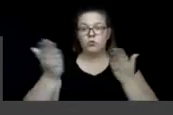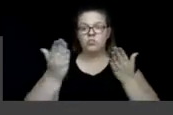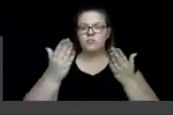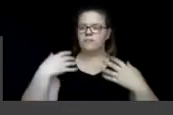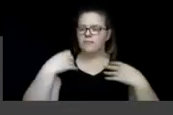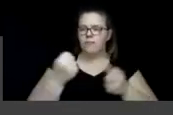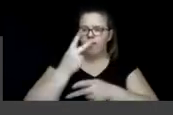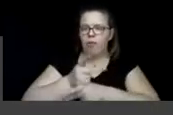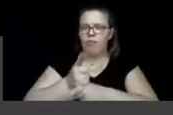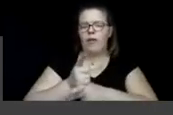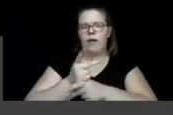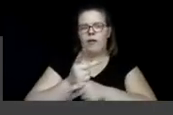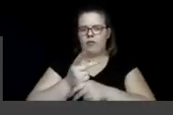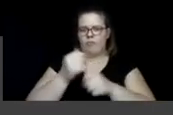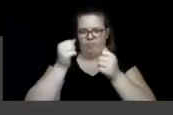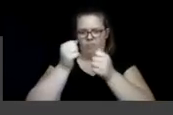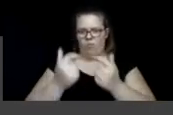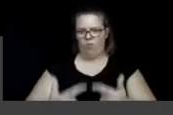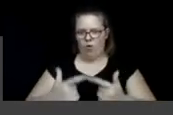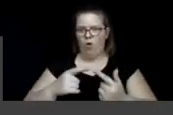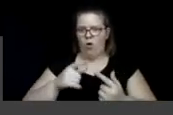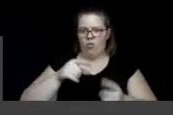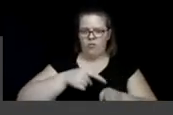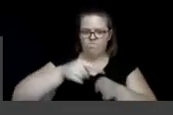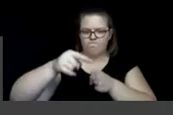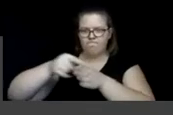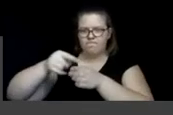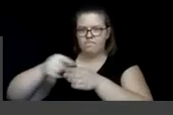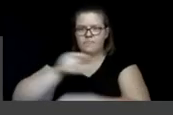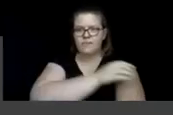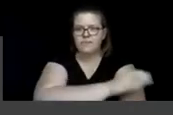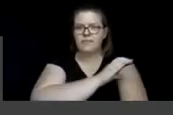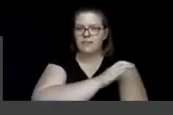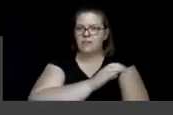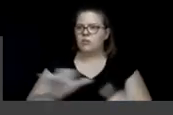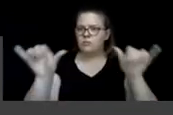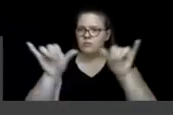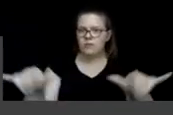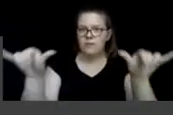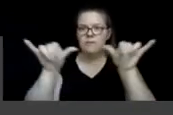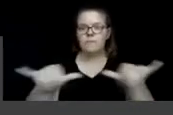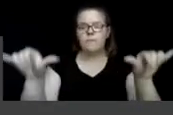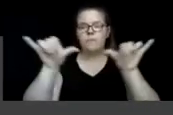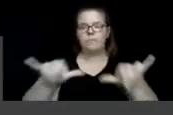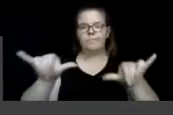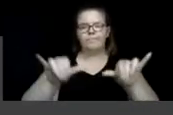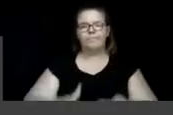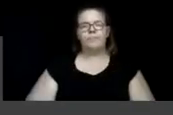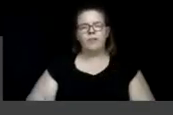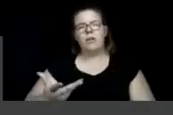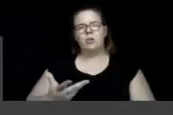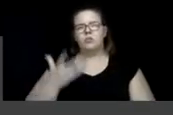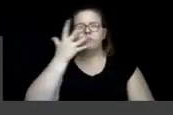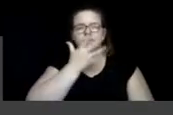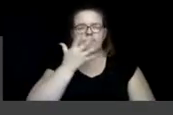that we provide, all the specialty clinics, everything stayed the same. things just looked a little